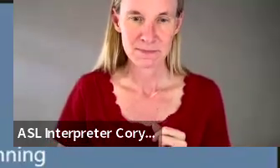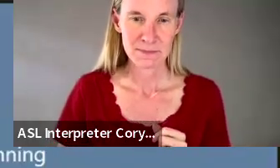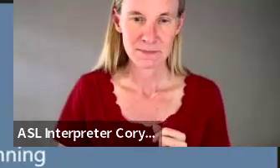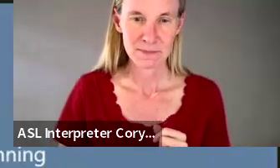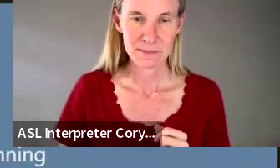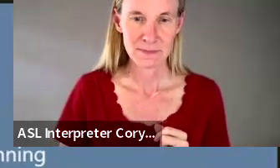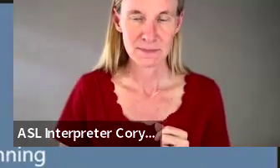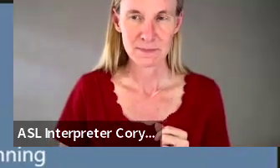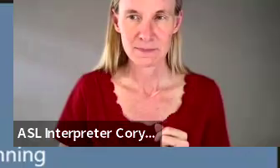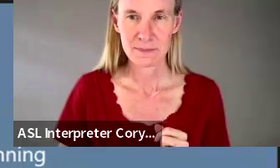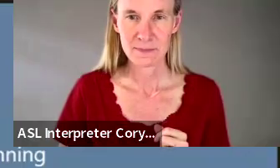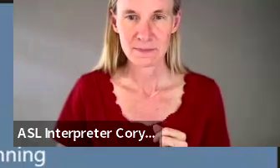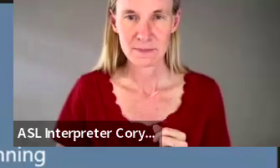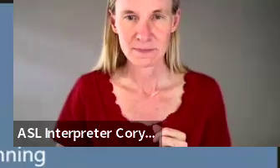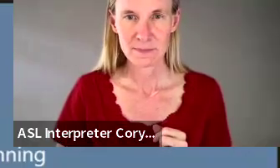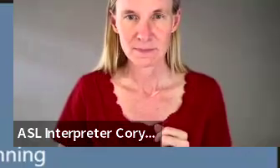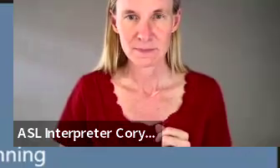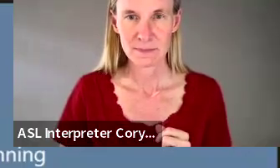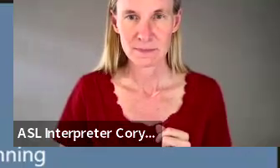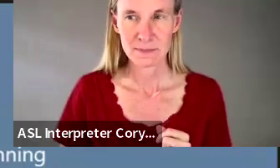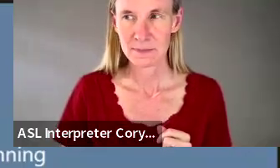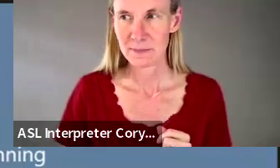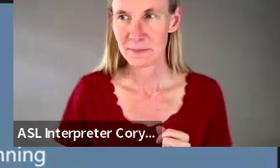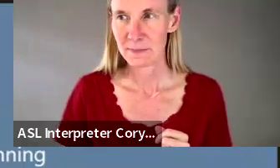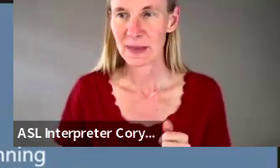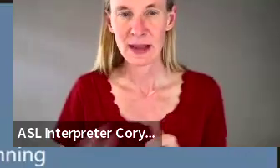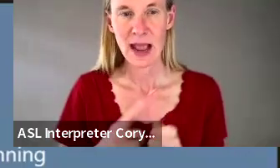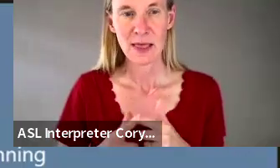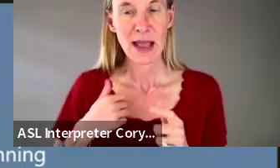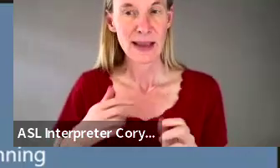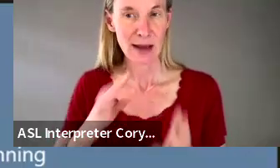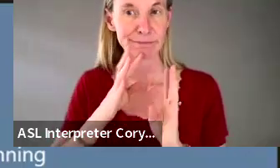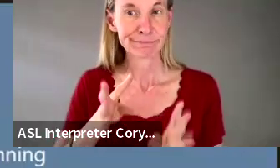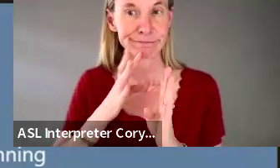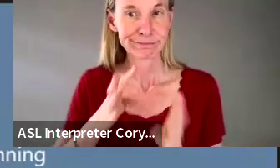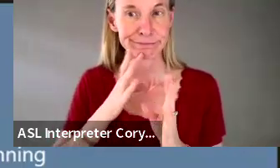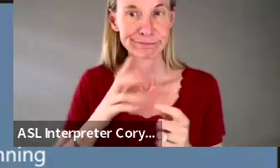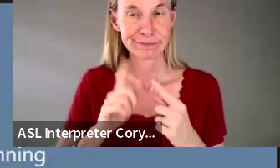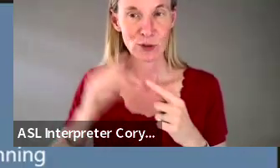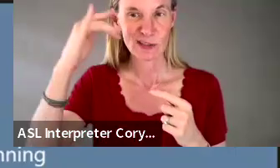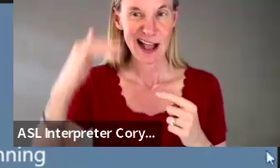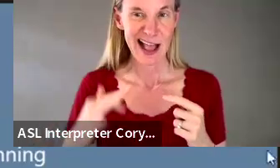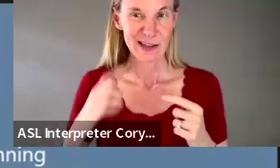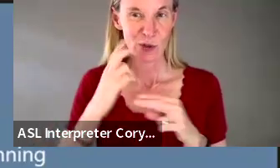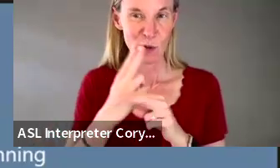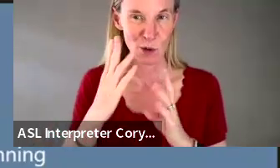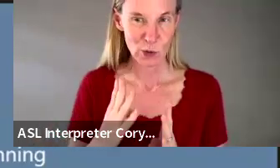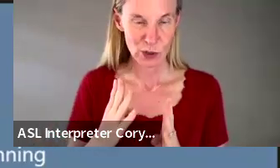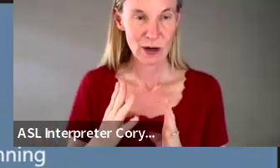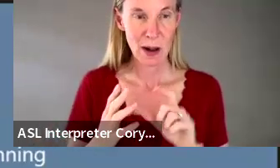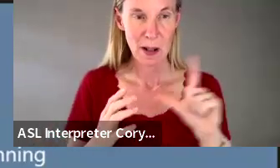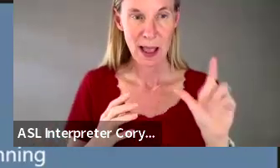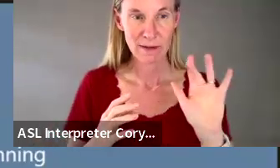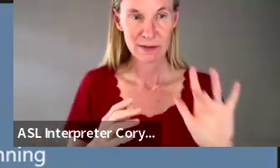scanning reads the screen selections to the user. When the left sidebar is highlighted during switch scanning, the computer